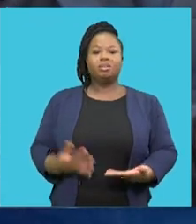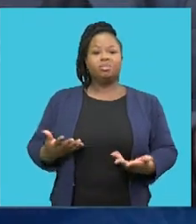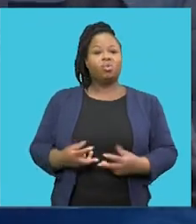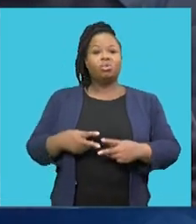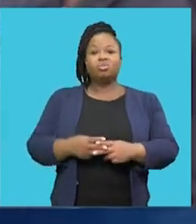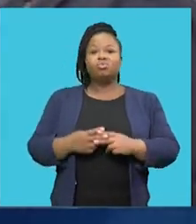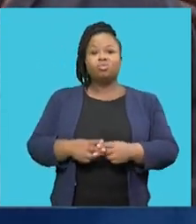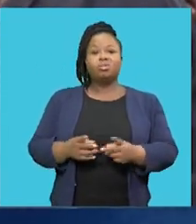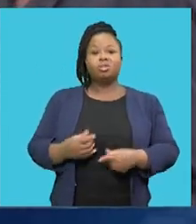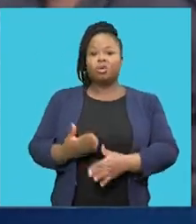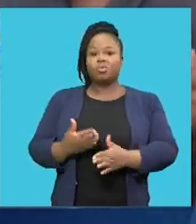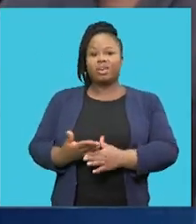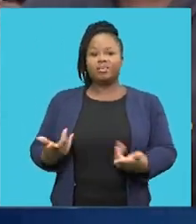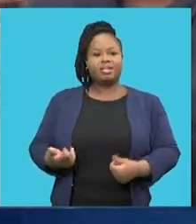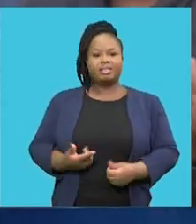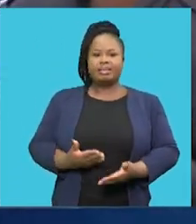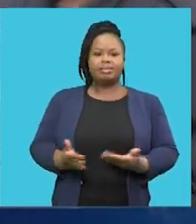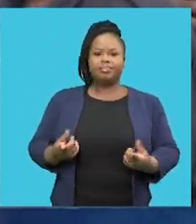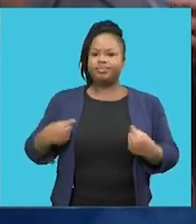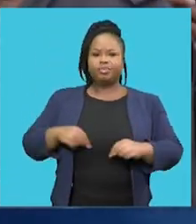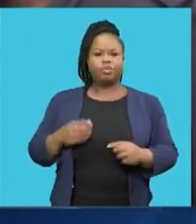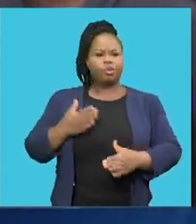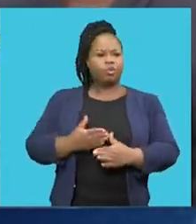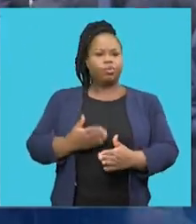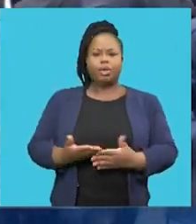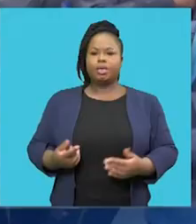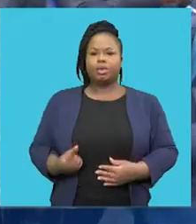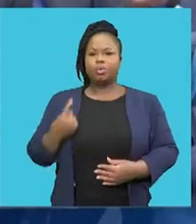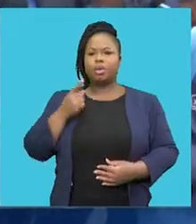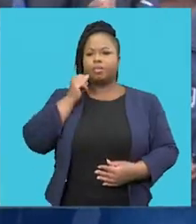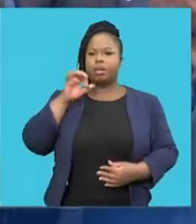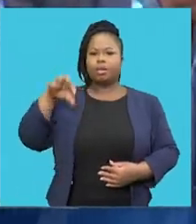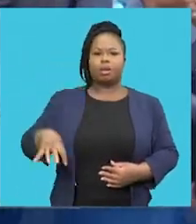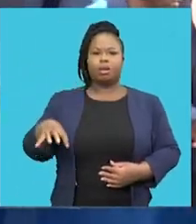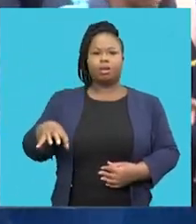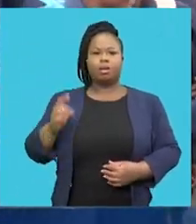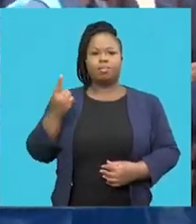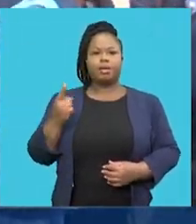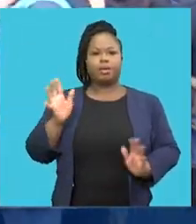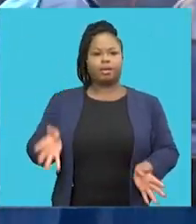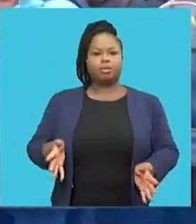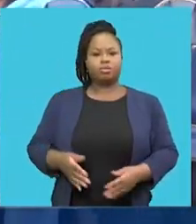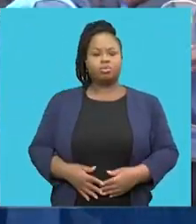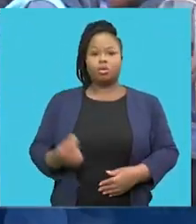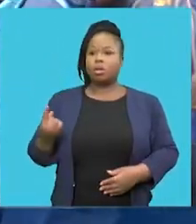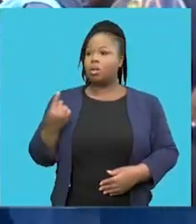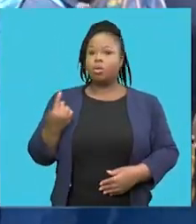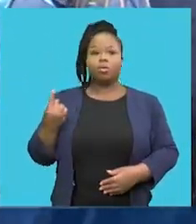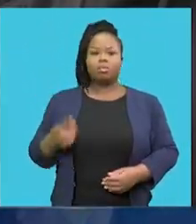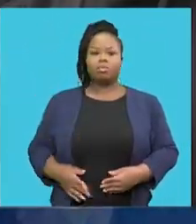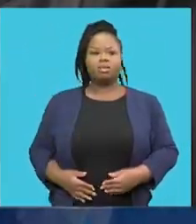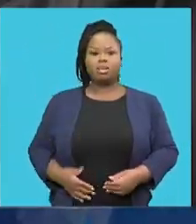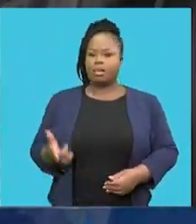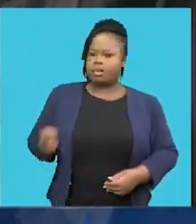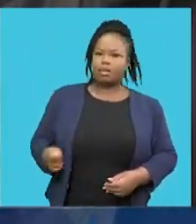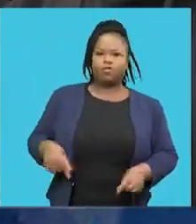umqashi afuna ukuhlangabezana nazo. Sisebenza one man post emasayidini. Sisebenza uwedwa. Awuna ngisho panic